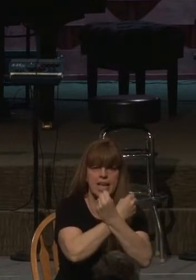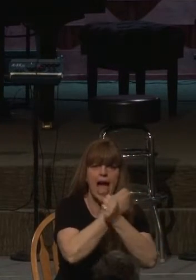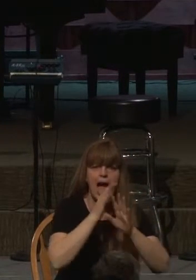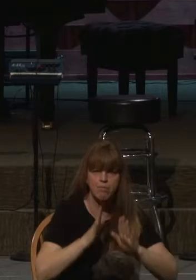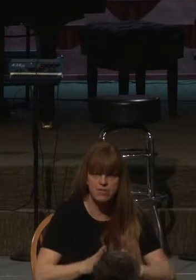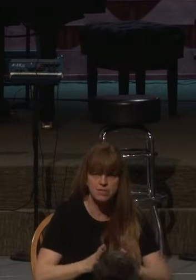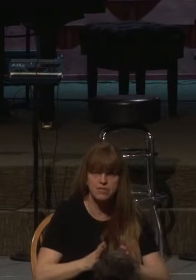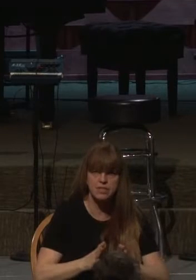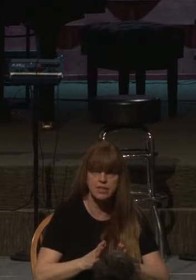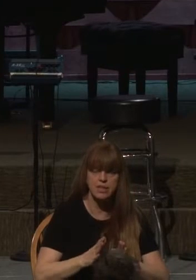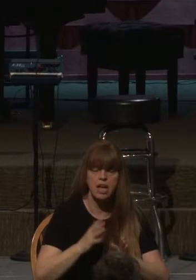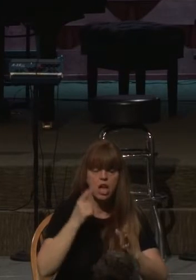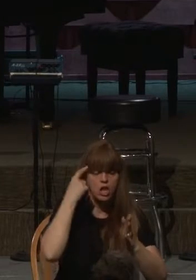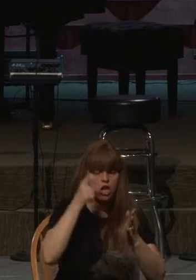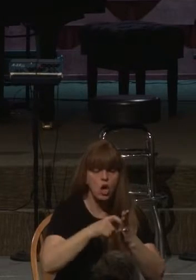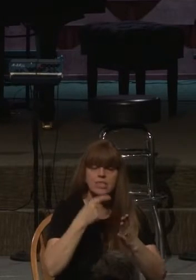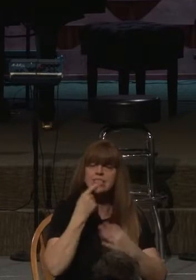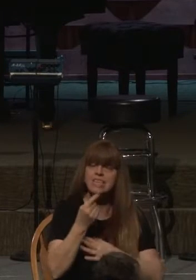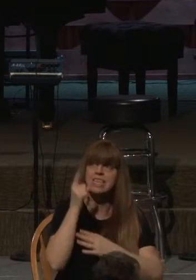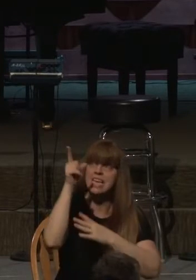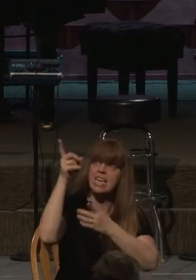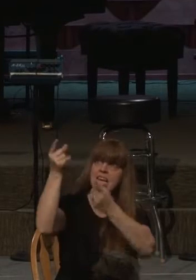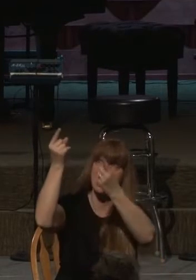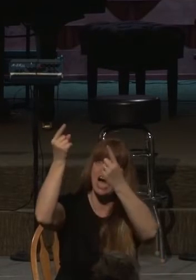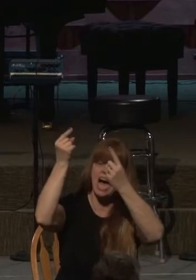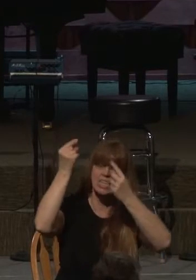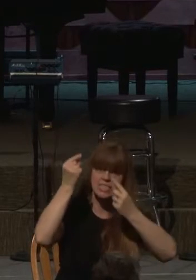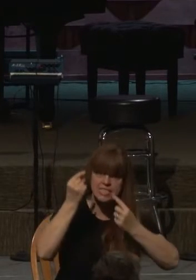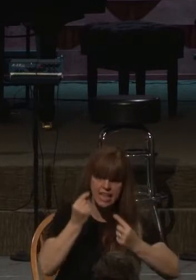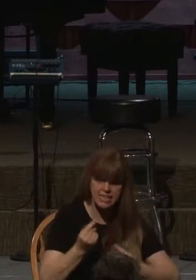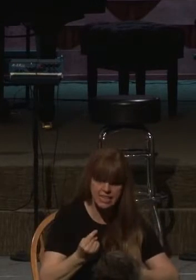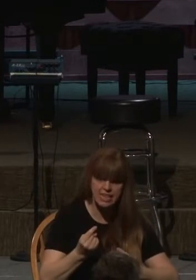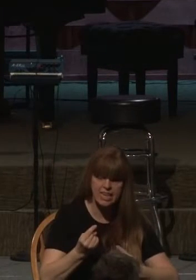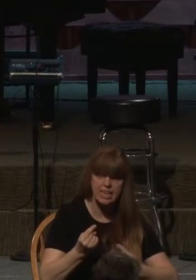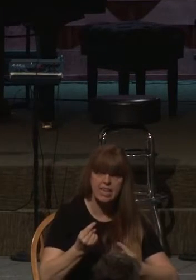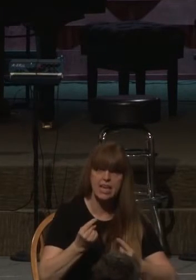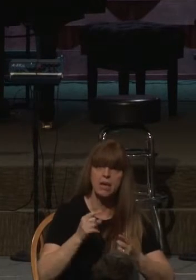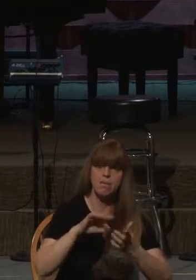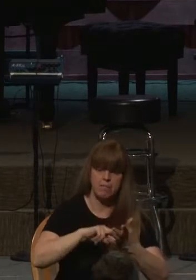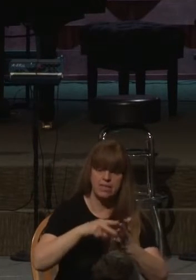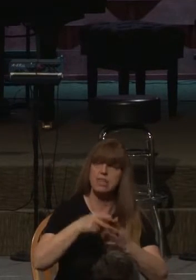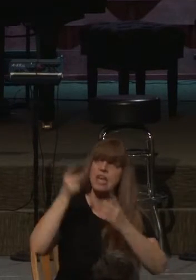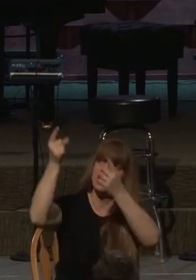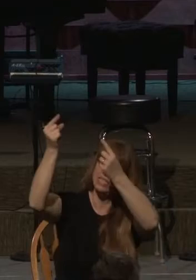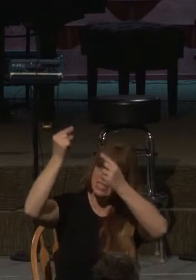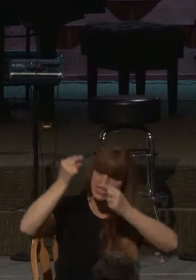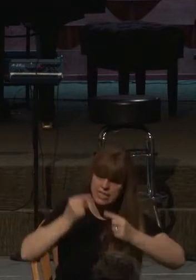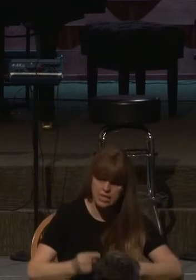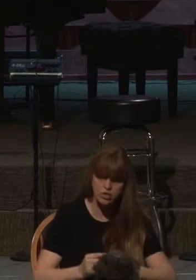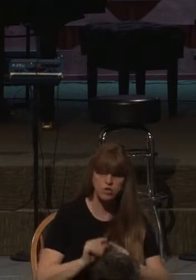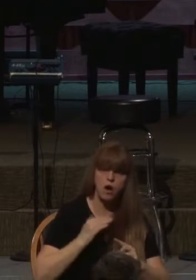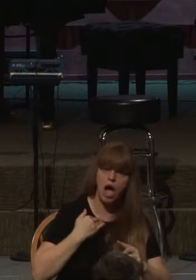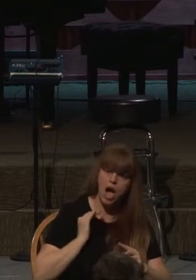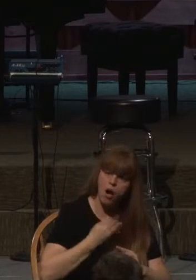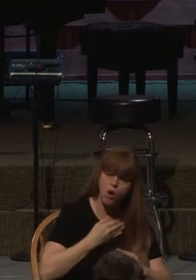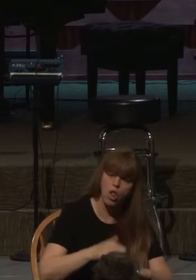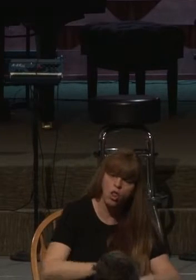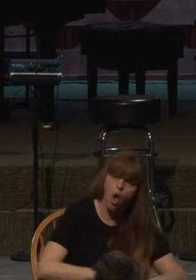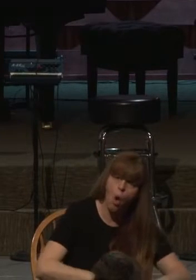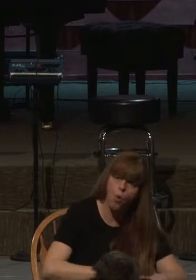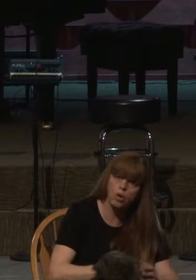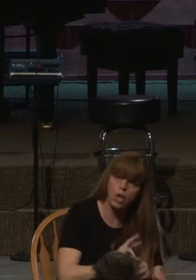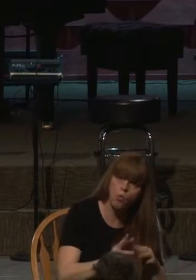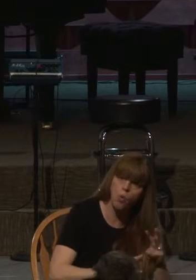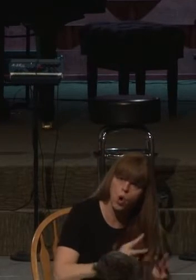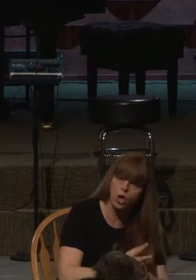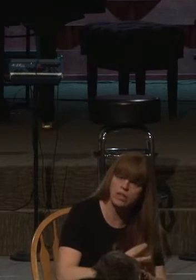he ascended. This clearly means that Christ also descended to our lowly world. And the same